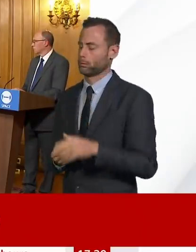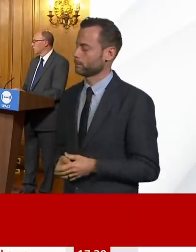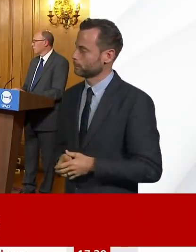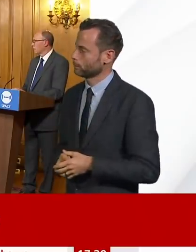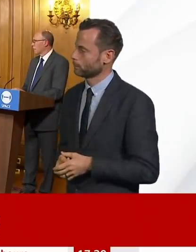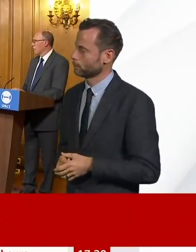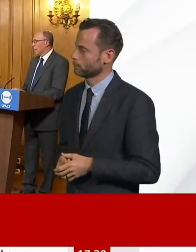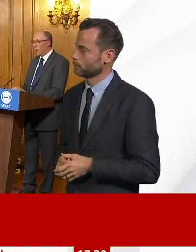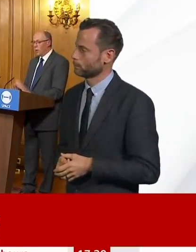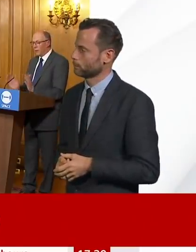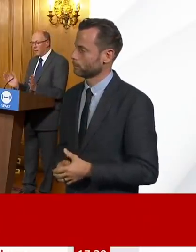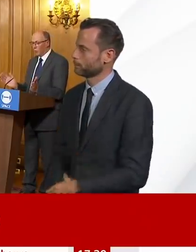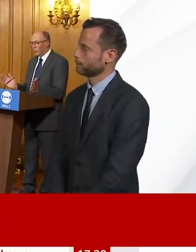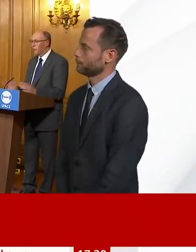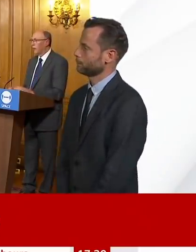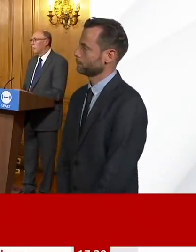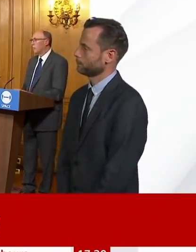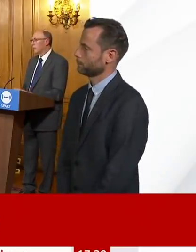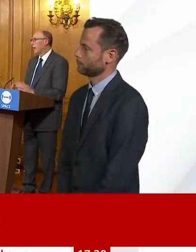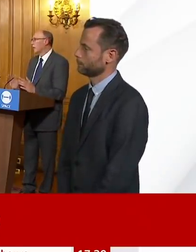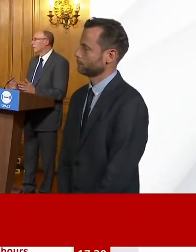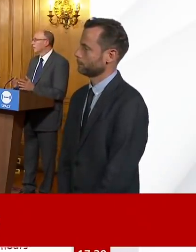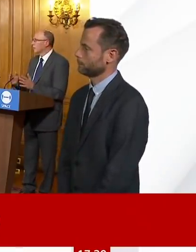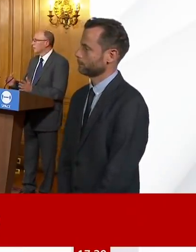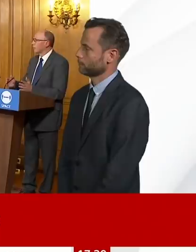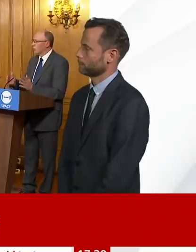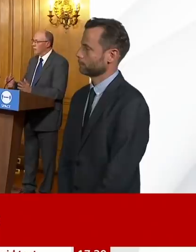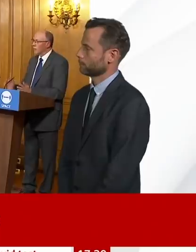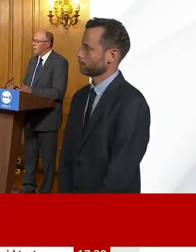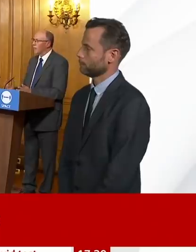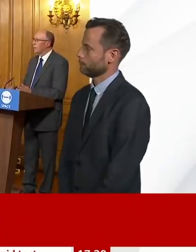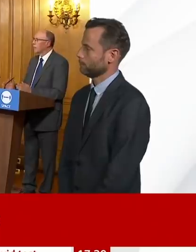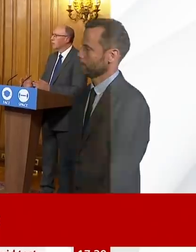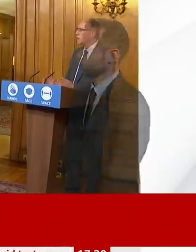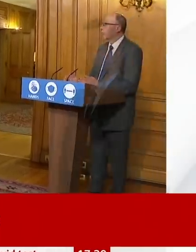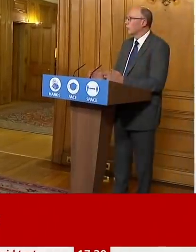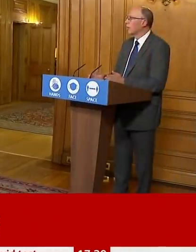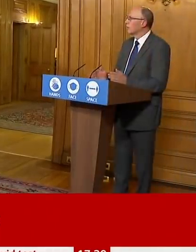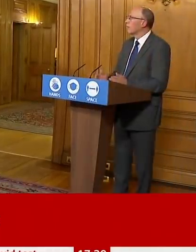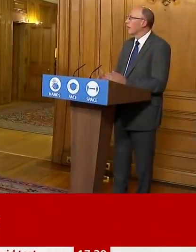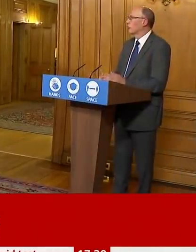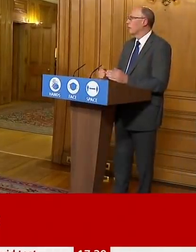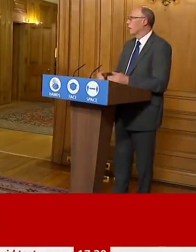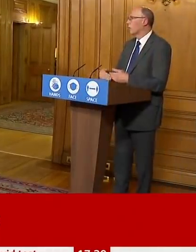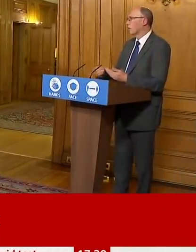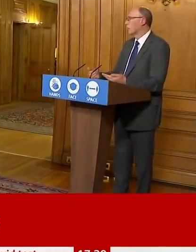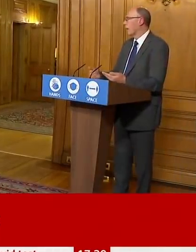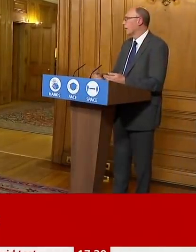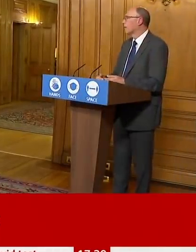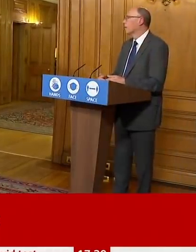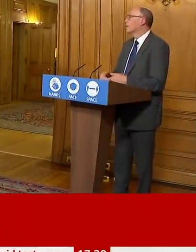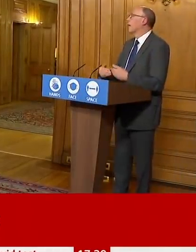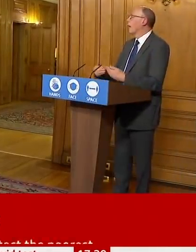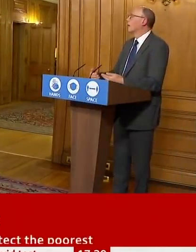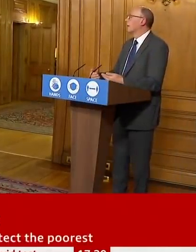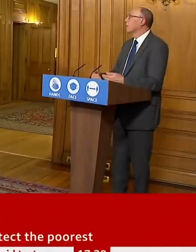JVT. Stephen, anything you want to add to that? Well, I think it's worth saying that, as JVT has said, in terms of doubling rates of infection, that also